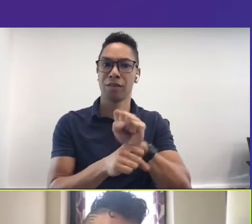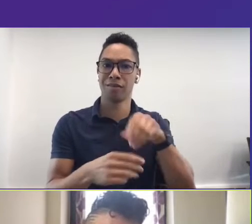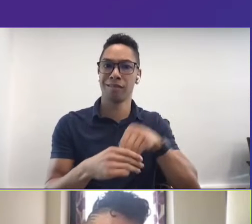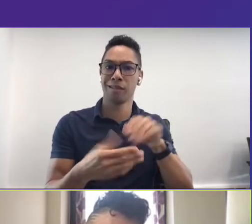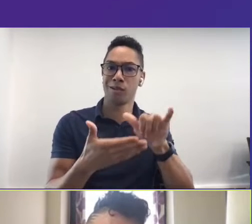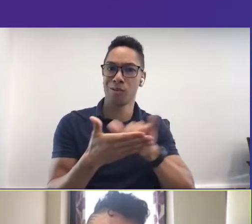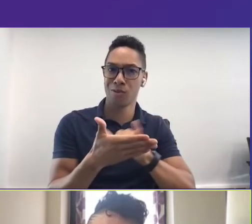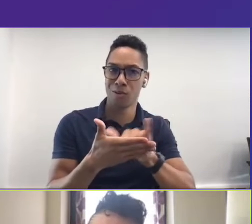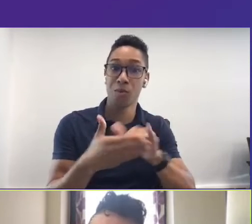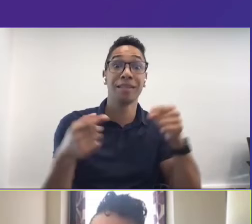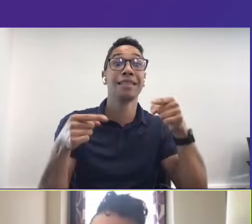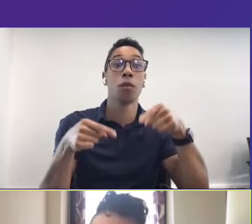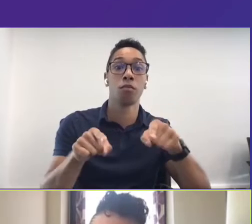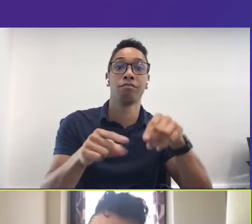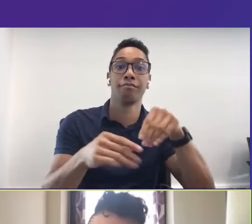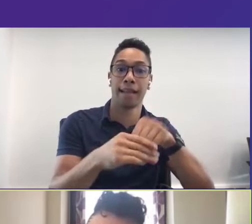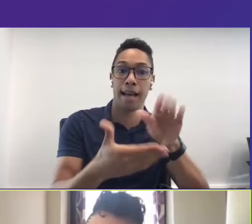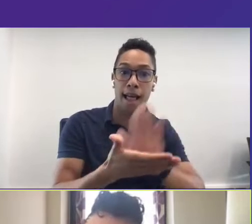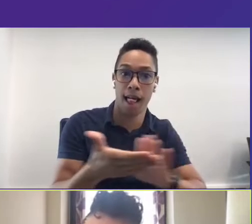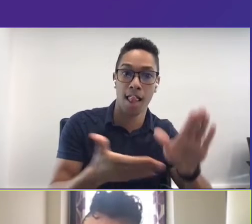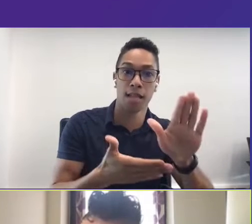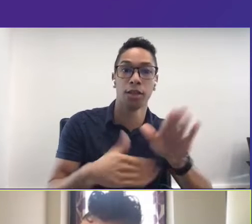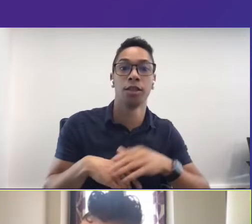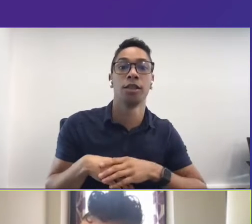I was still in college. And then